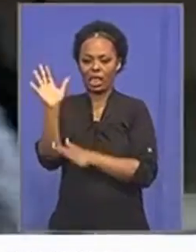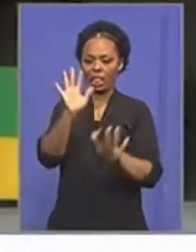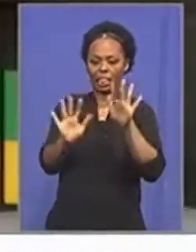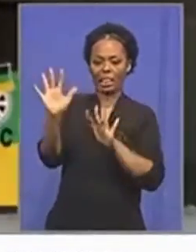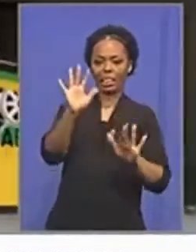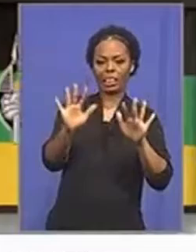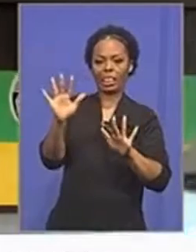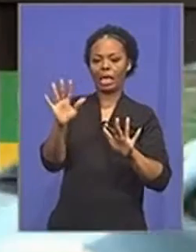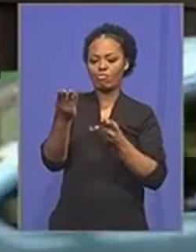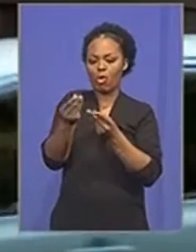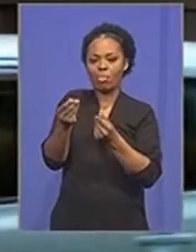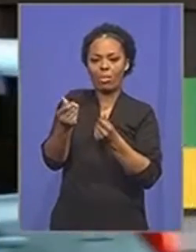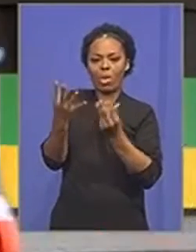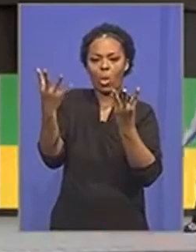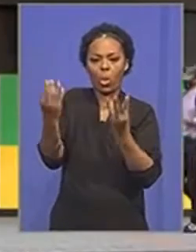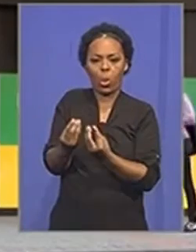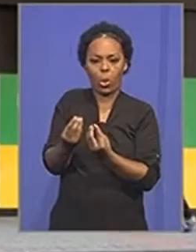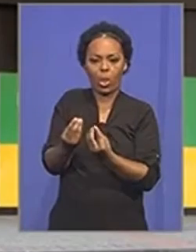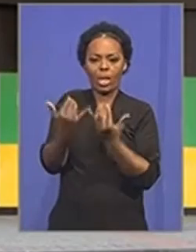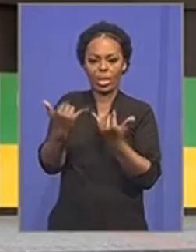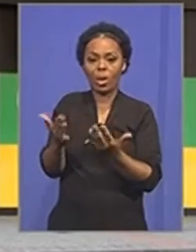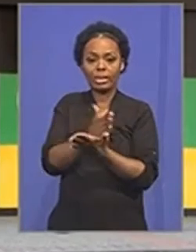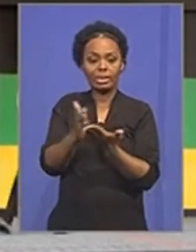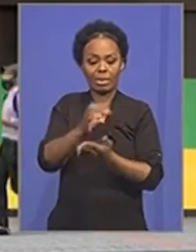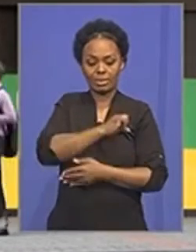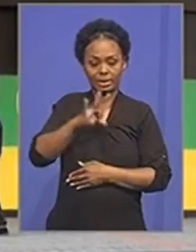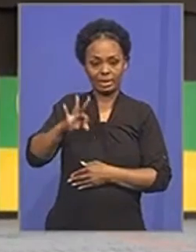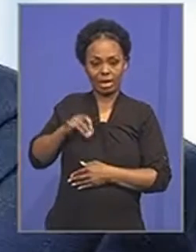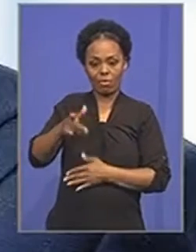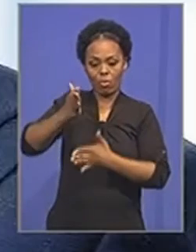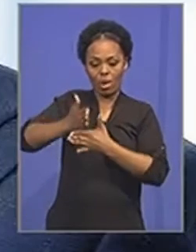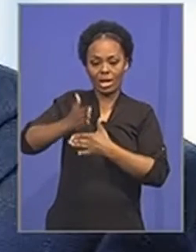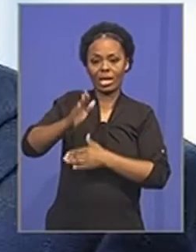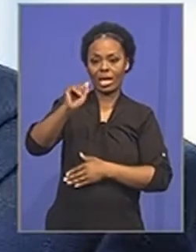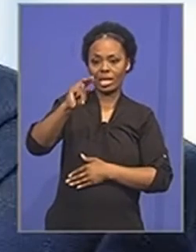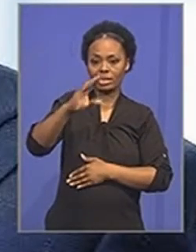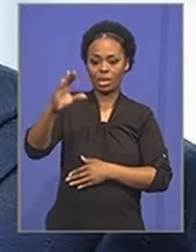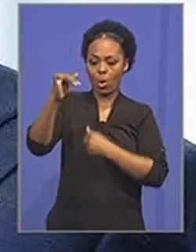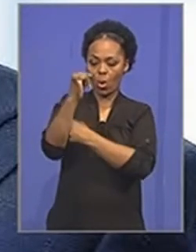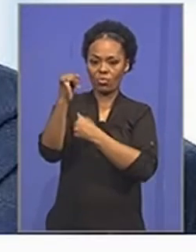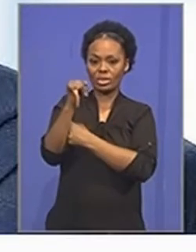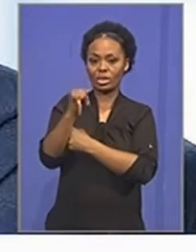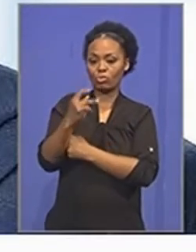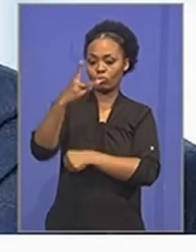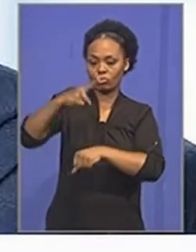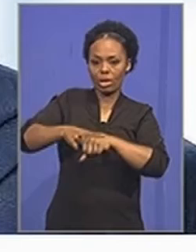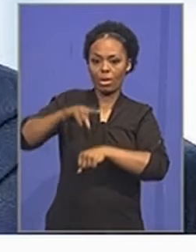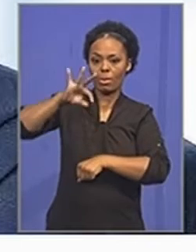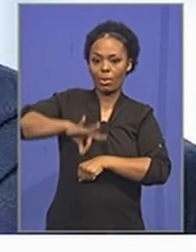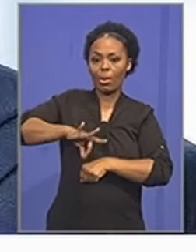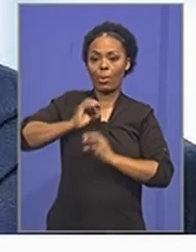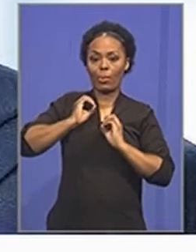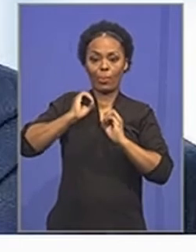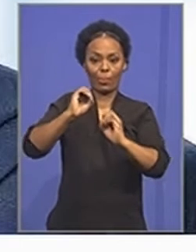bona ba hore basebeletsi ba ona ba se ke ba lefshwa meputso ya bona ya kgwedi. We are also looking at